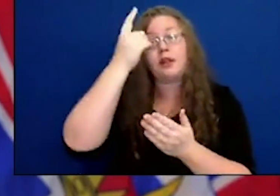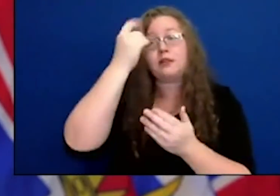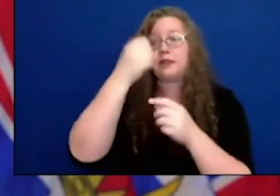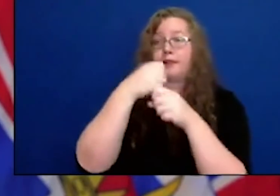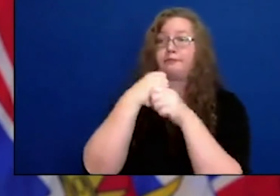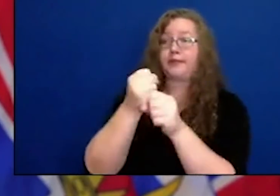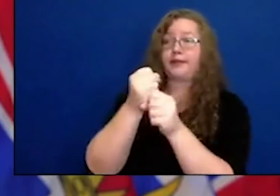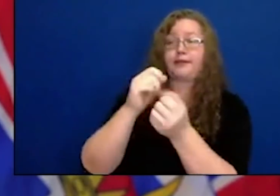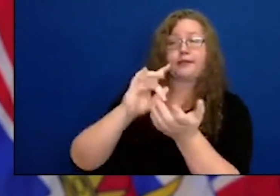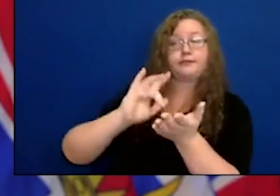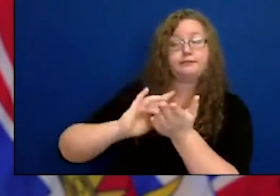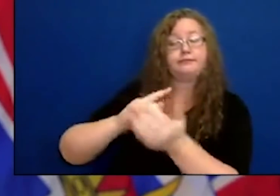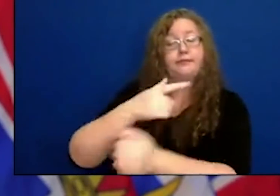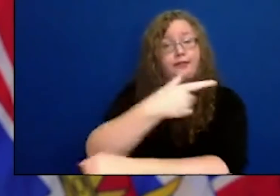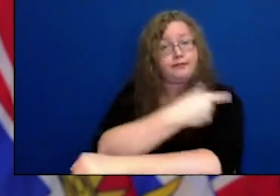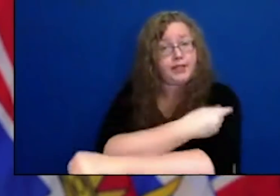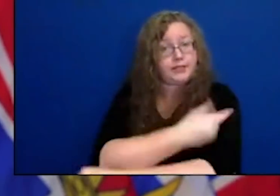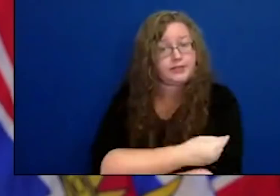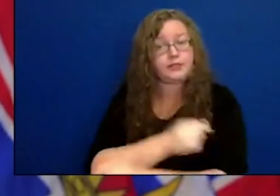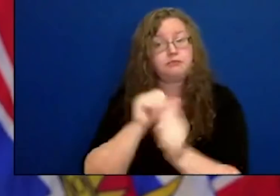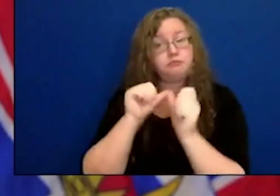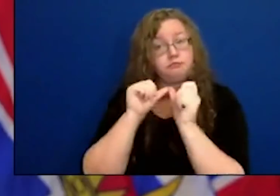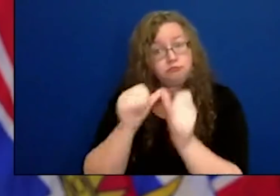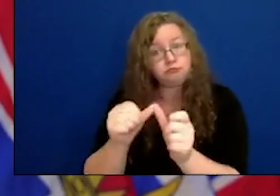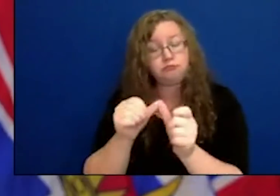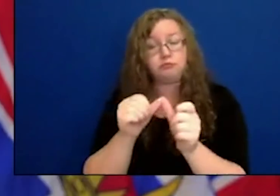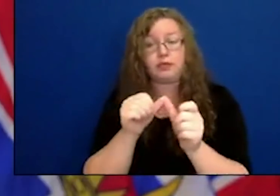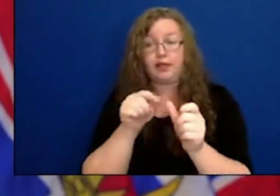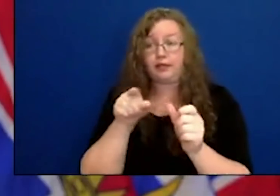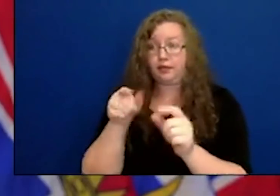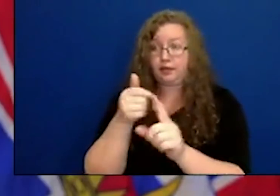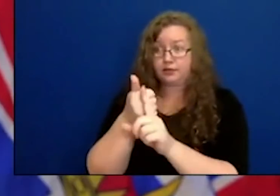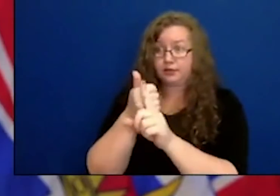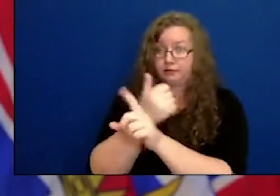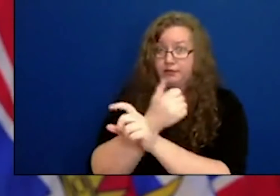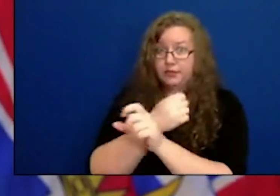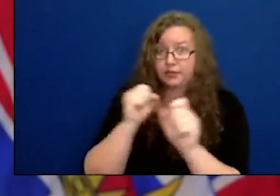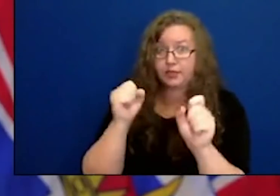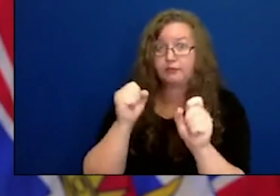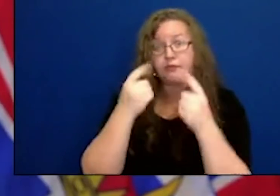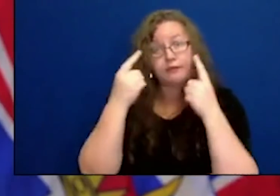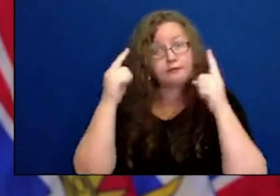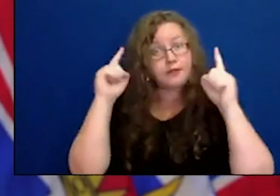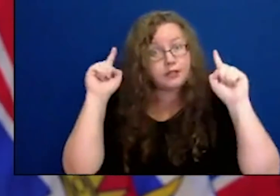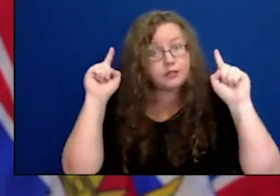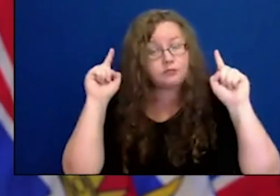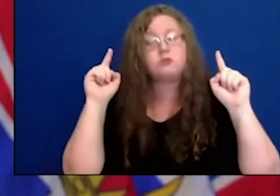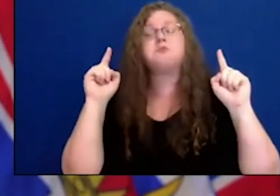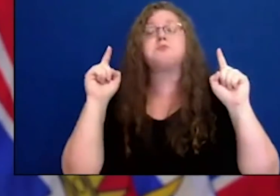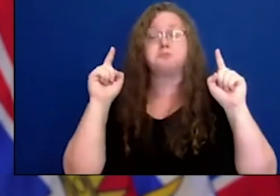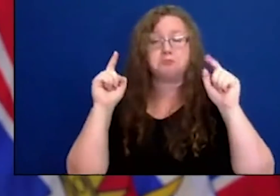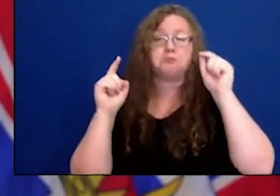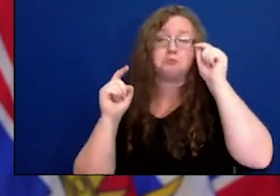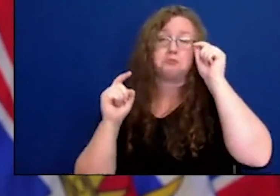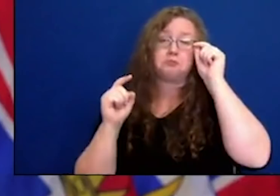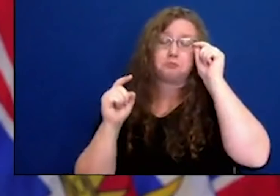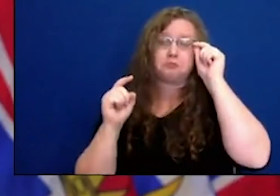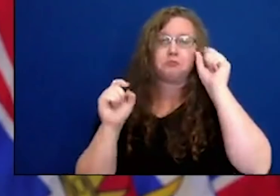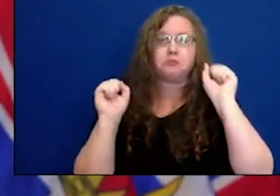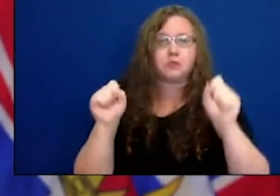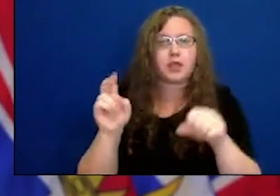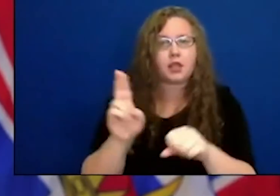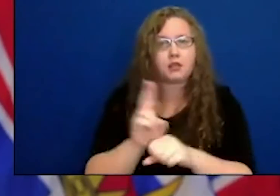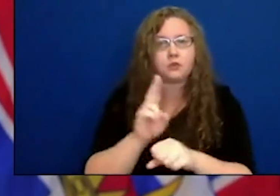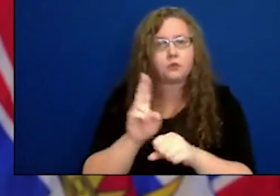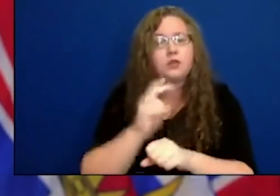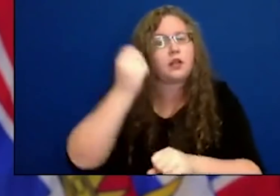long as the safety and the effectiveness is good, we expect, and what we're